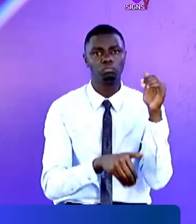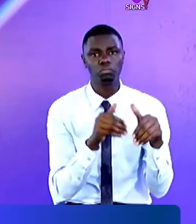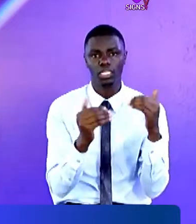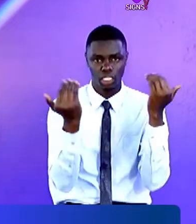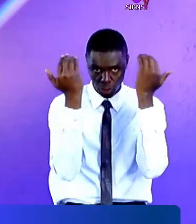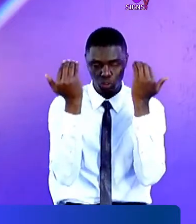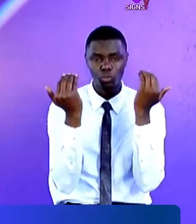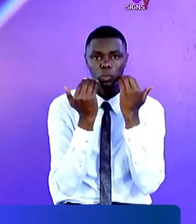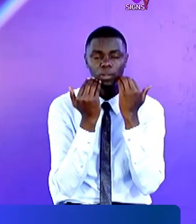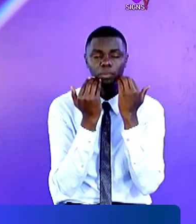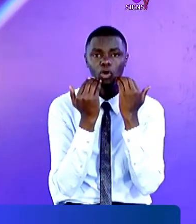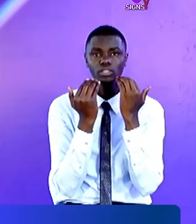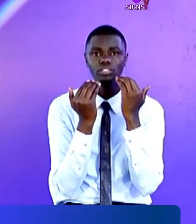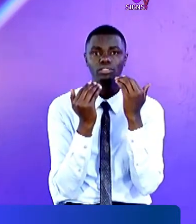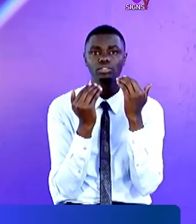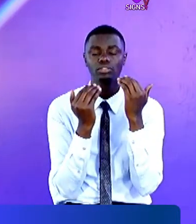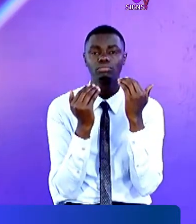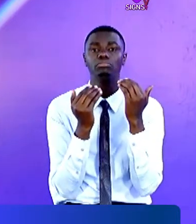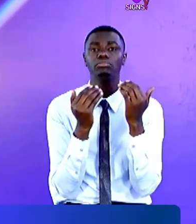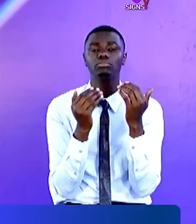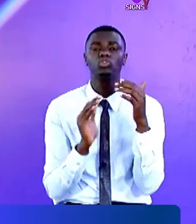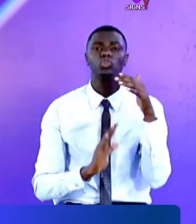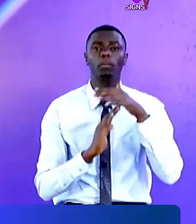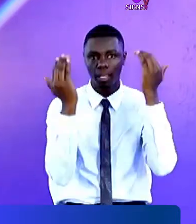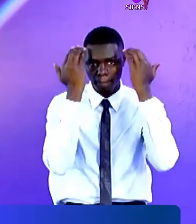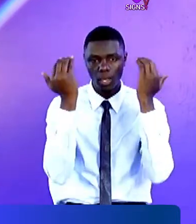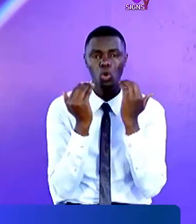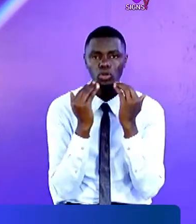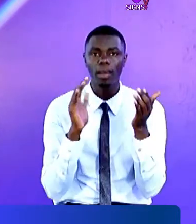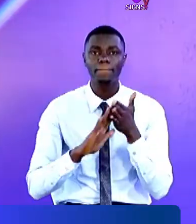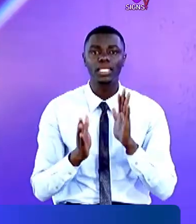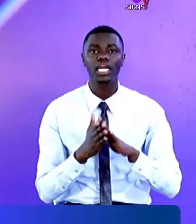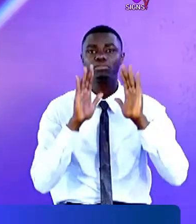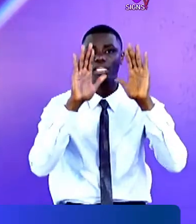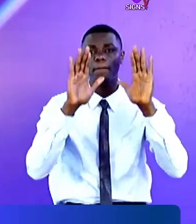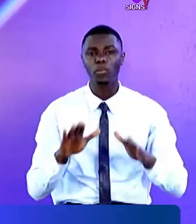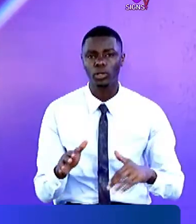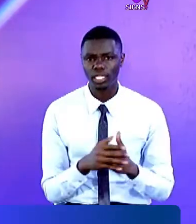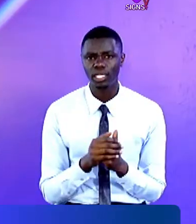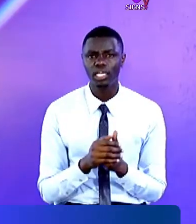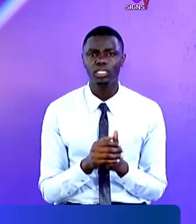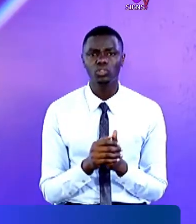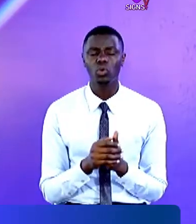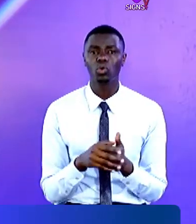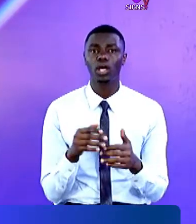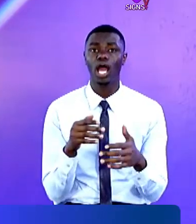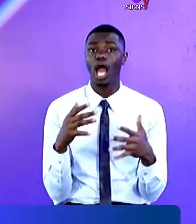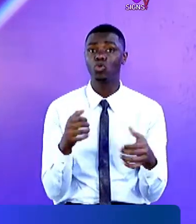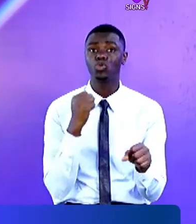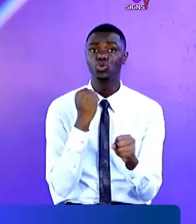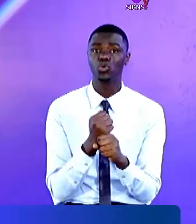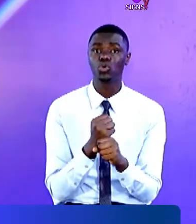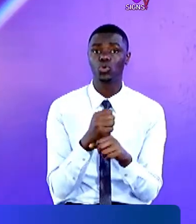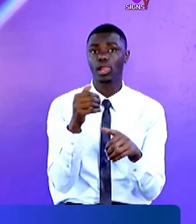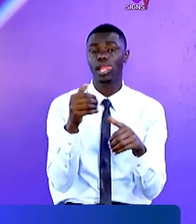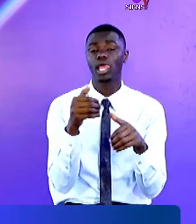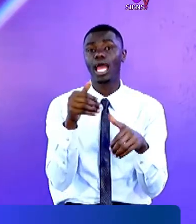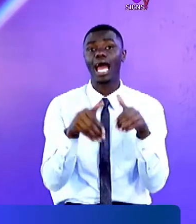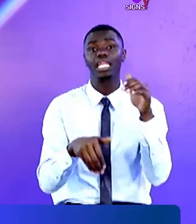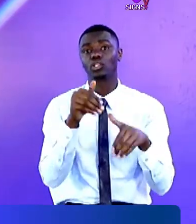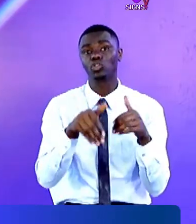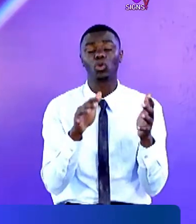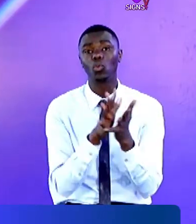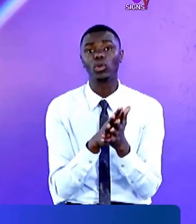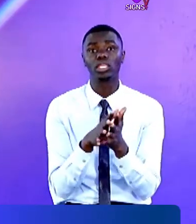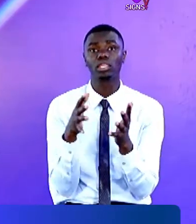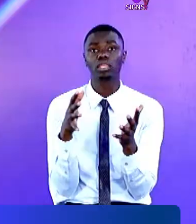becomes important. Justice Service Commission should be very important. How do you go through an election with such a kind of compromised